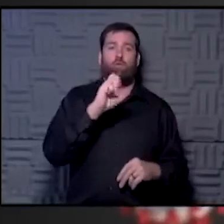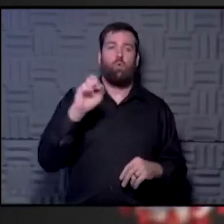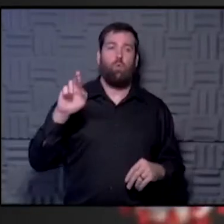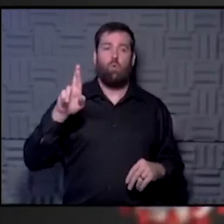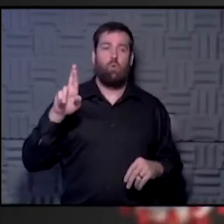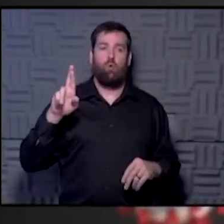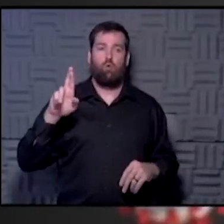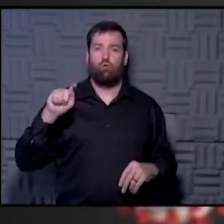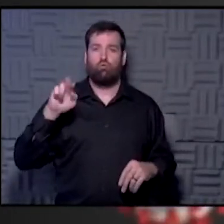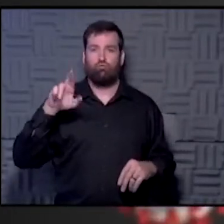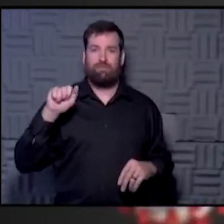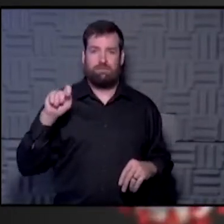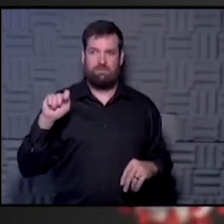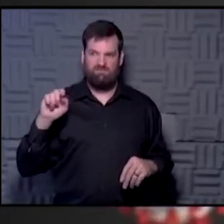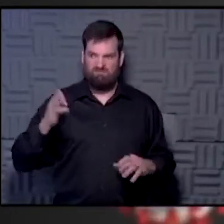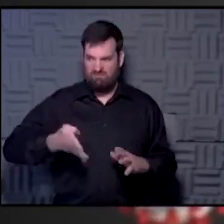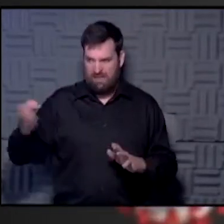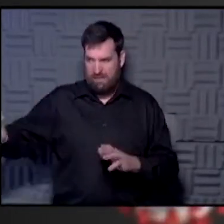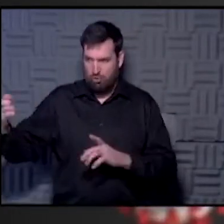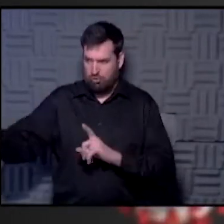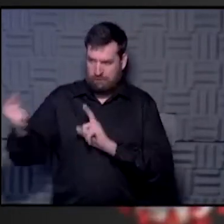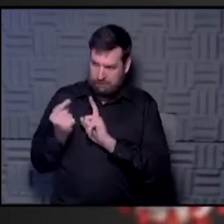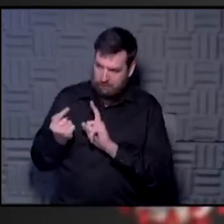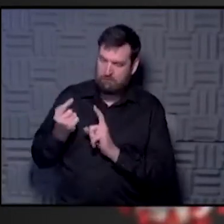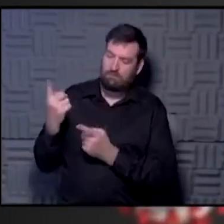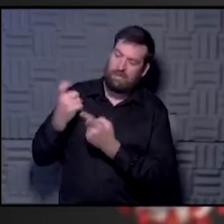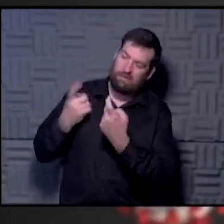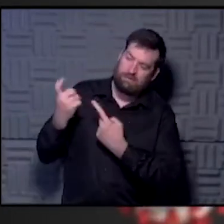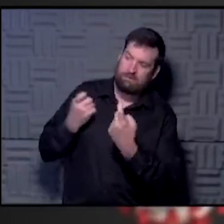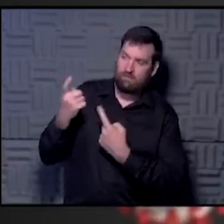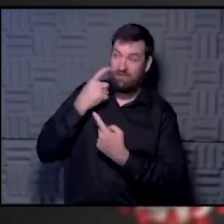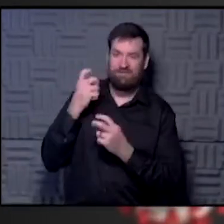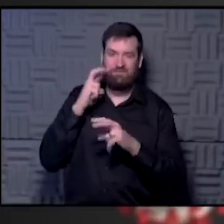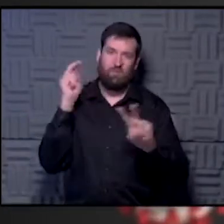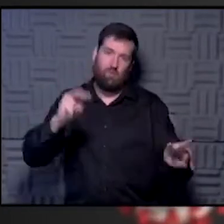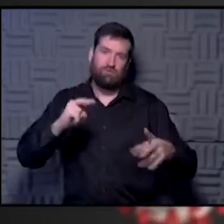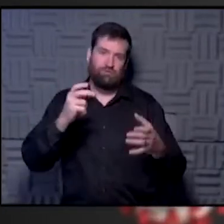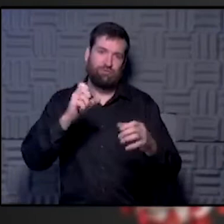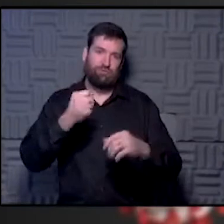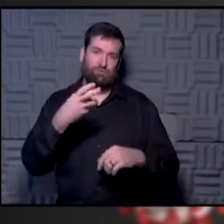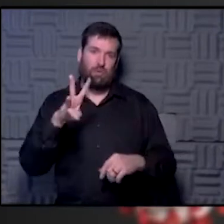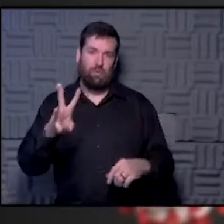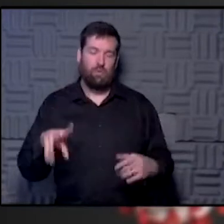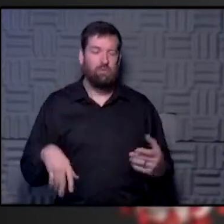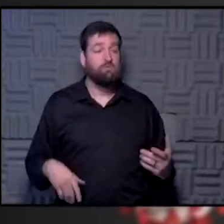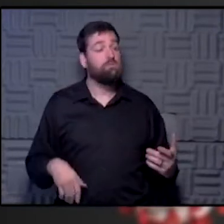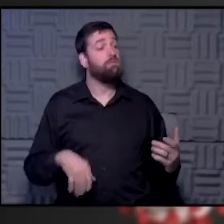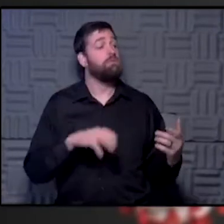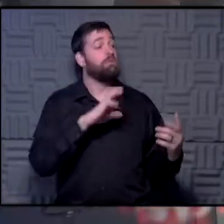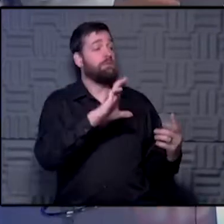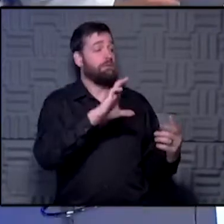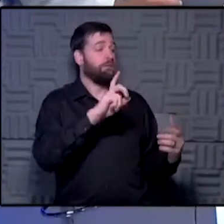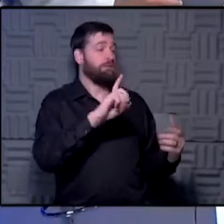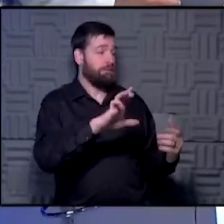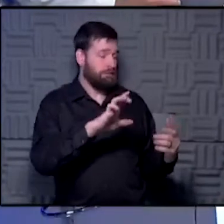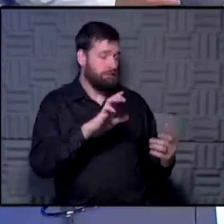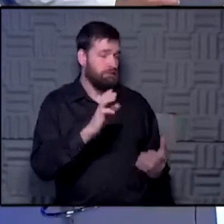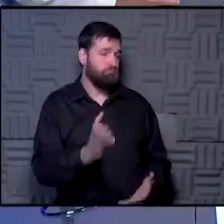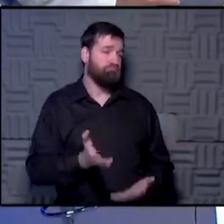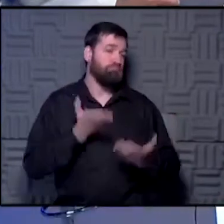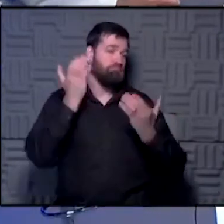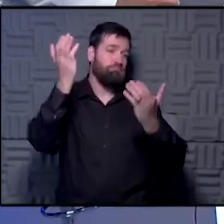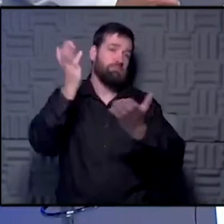even stopped me the other night, and they were asking because they watched this program. So the CDC has come out with